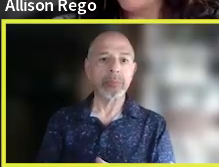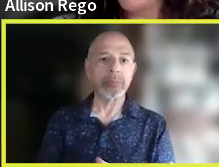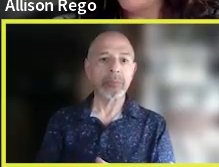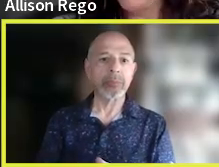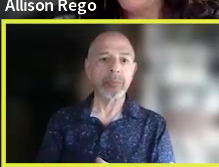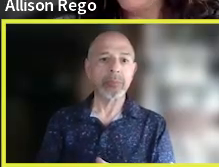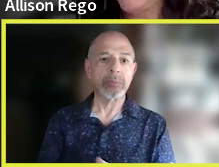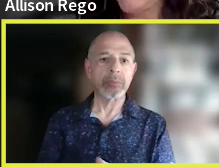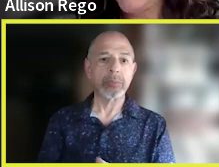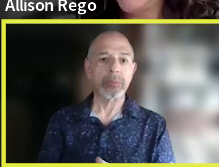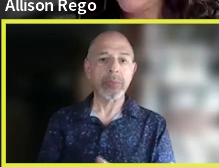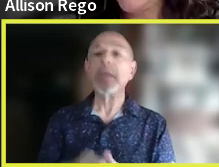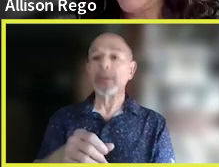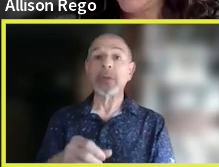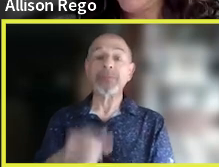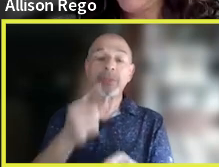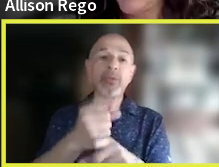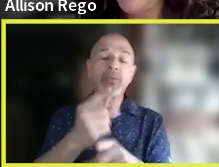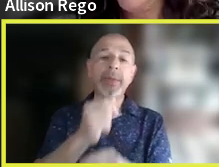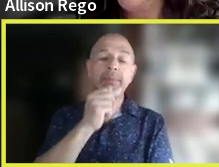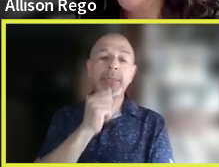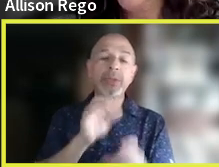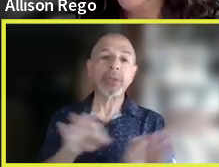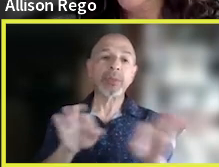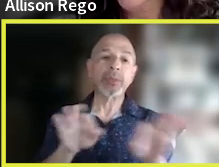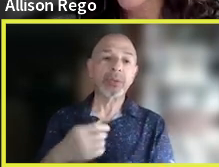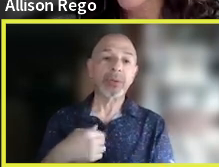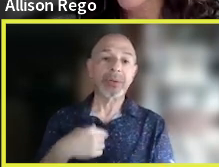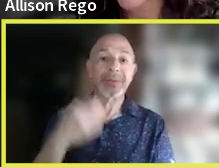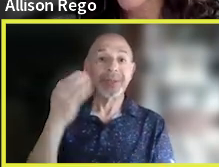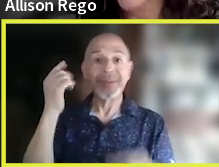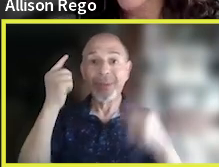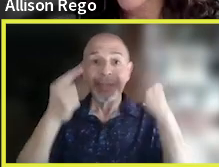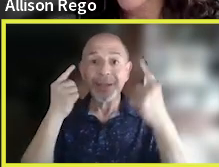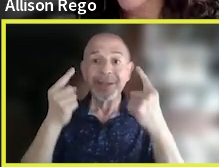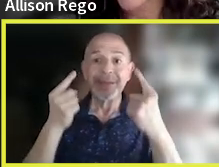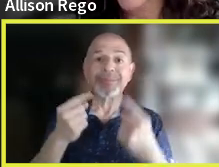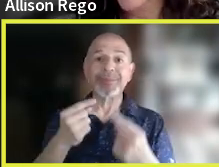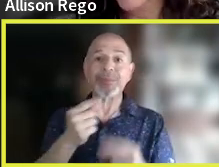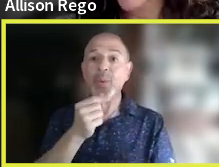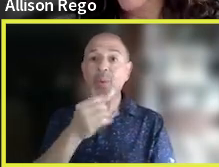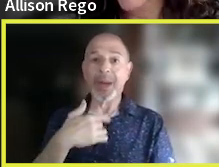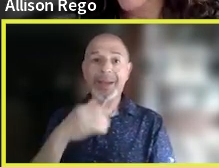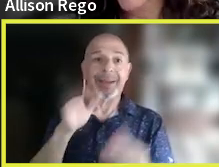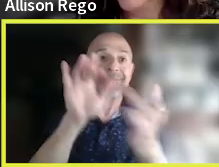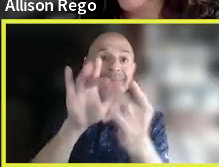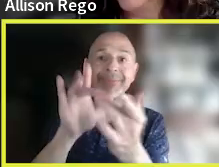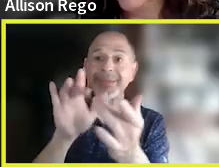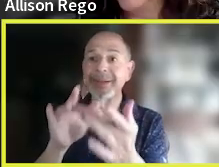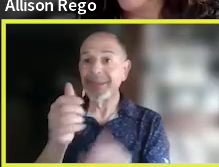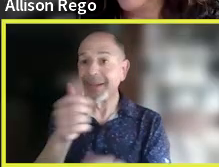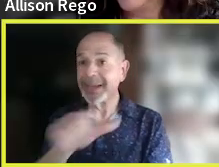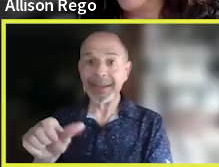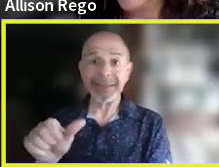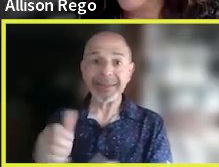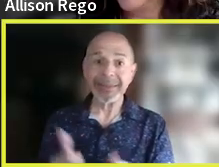Like, do I get in touch with somebody? Does somebody get in touch with me? Like, how is this playing out? Jessica, I can